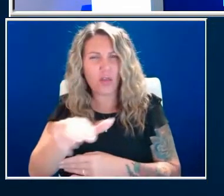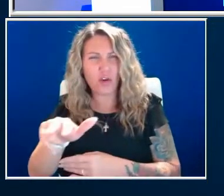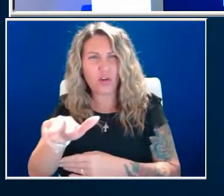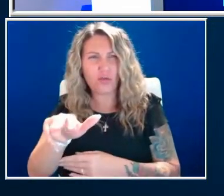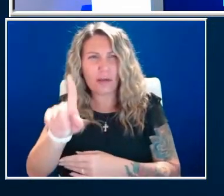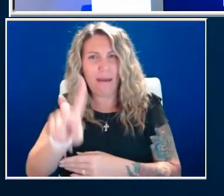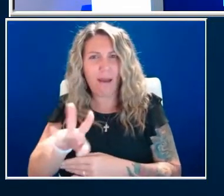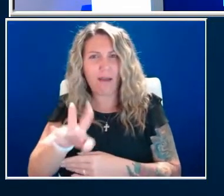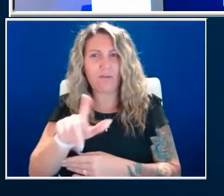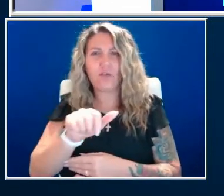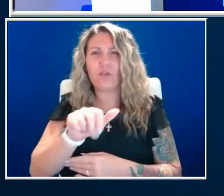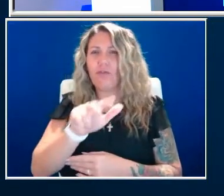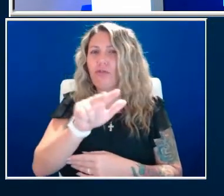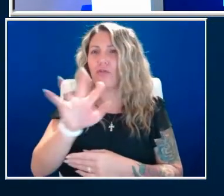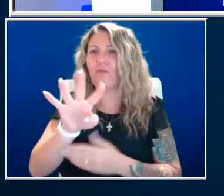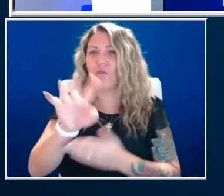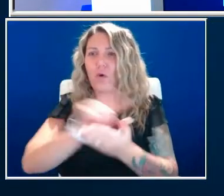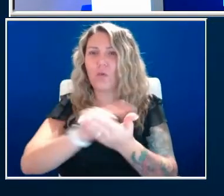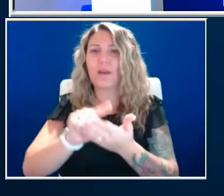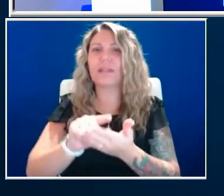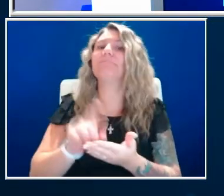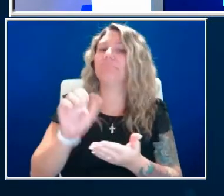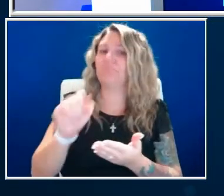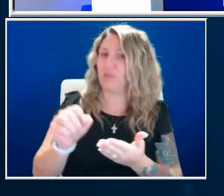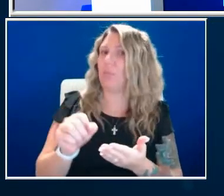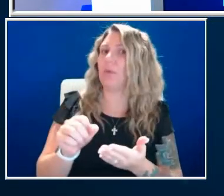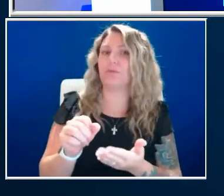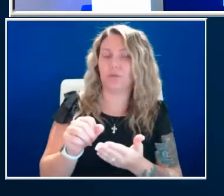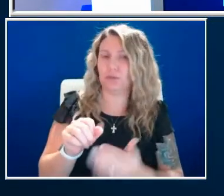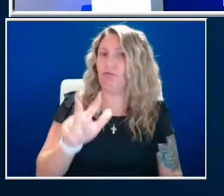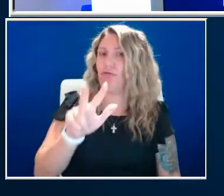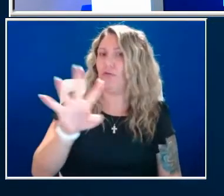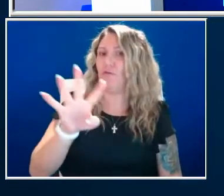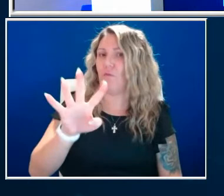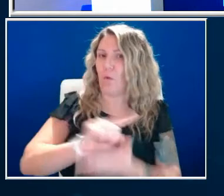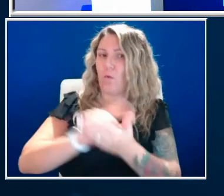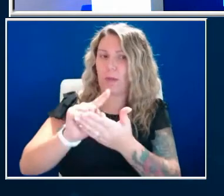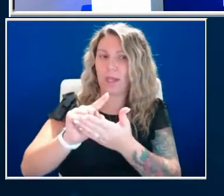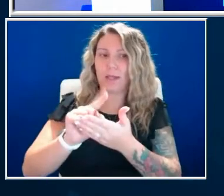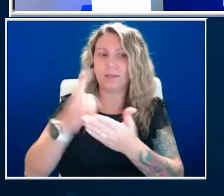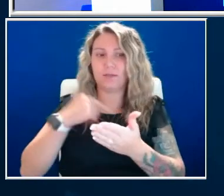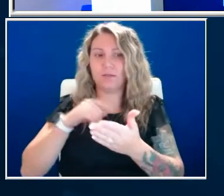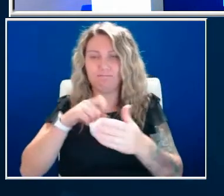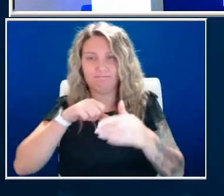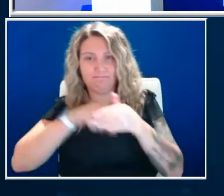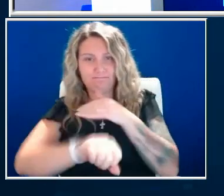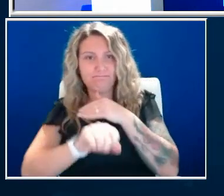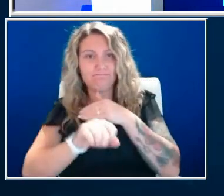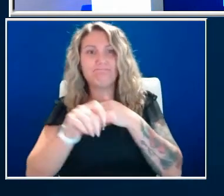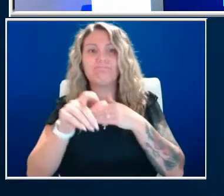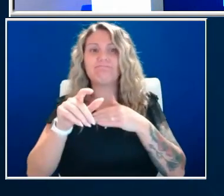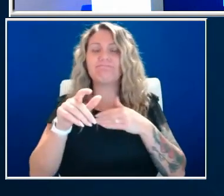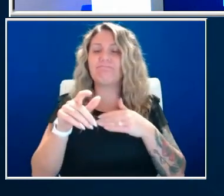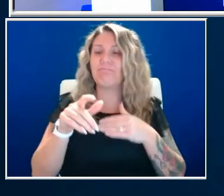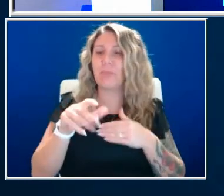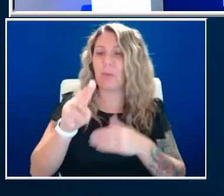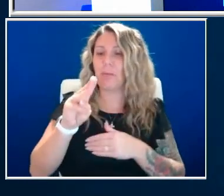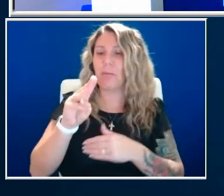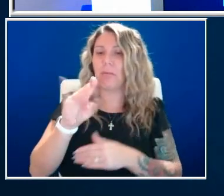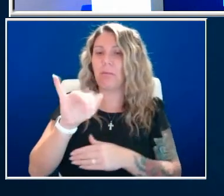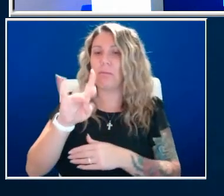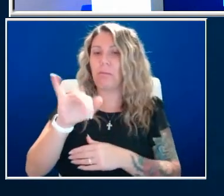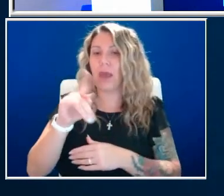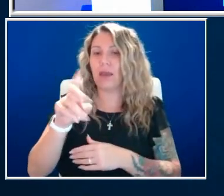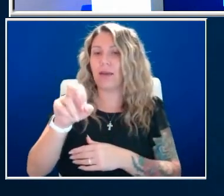yeah, it was right at 34 weeks. Right at 34, they were going to deliver Micah by cesarean section. And